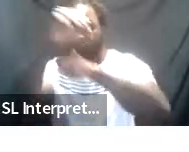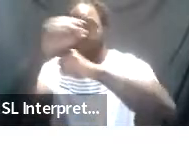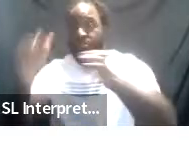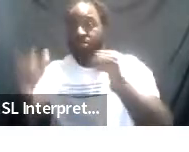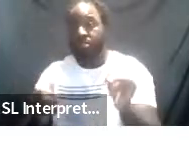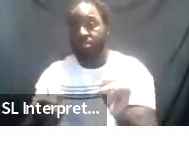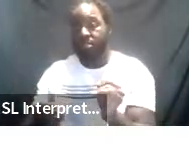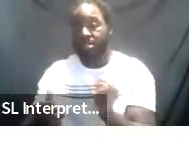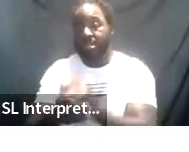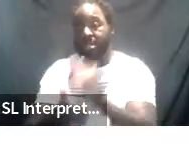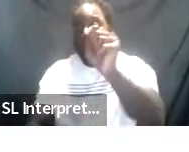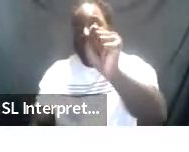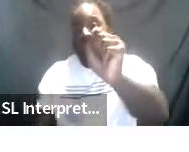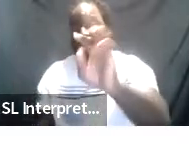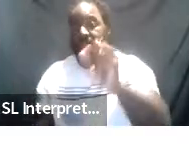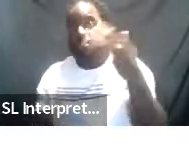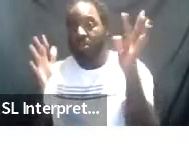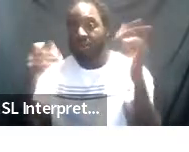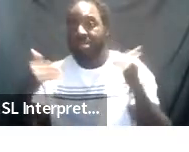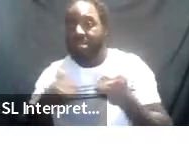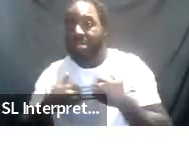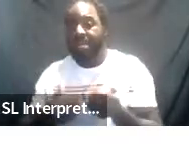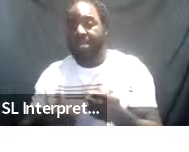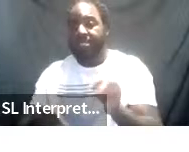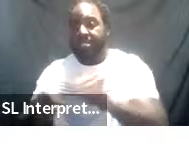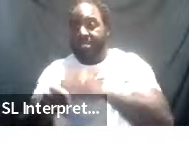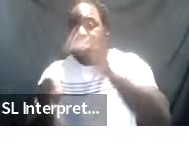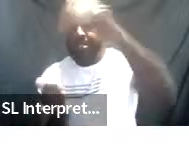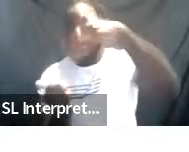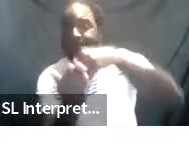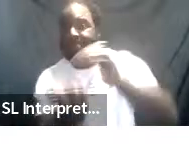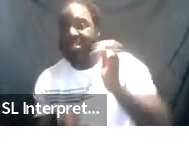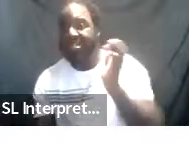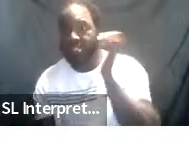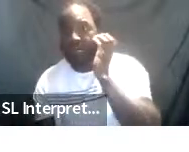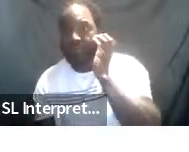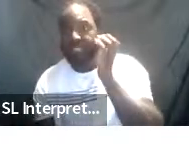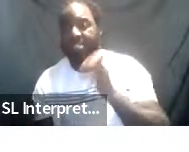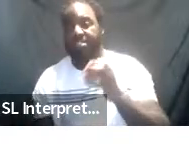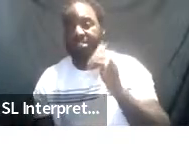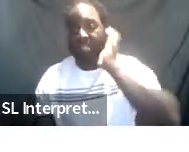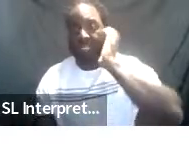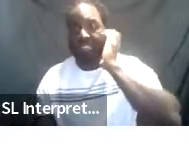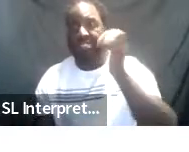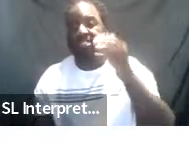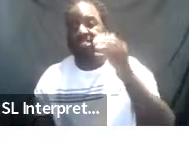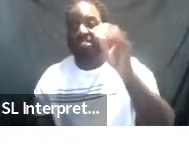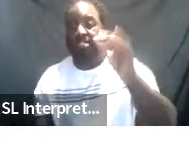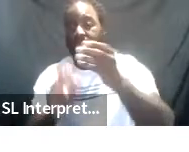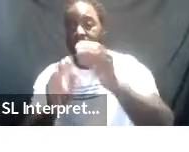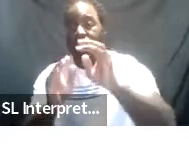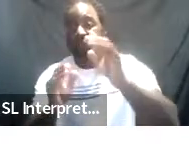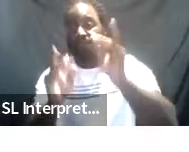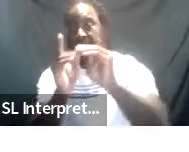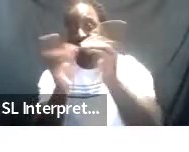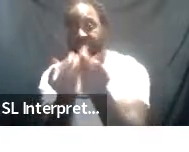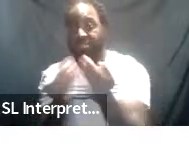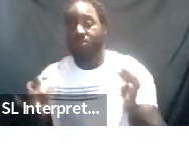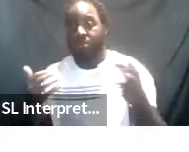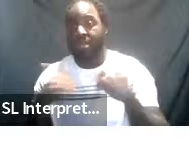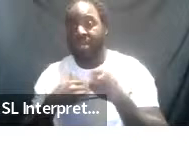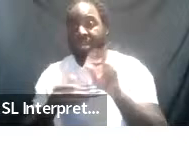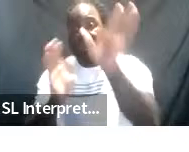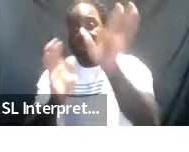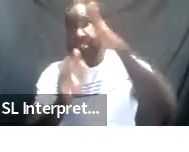already gets in most medium and high density districts. You mentioned R8B, where affordable senior housing doesn't get